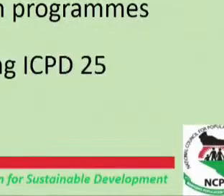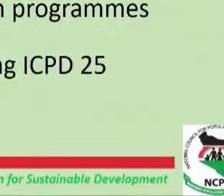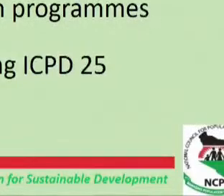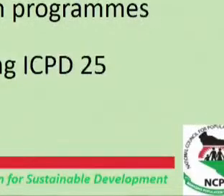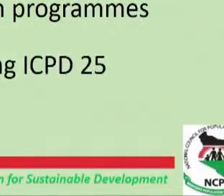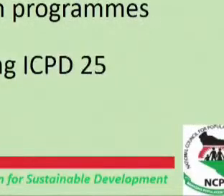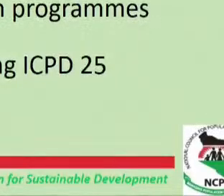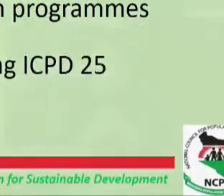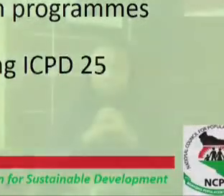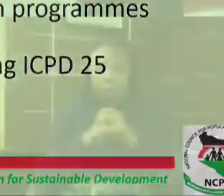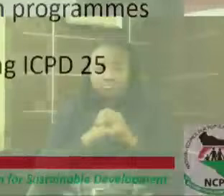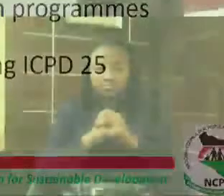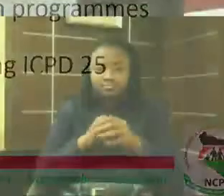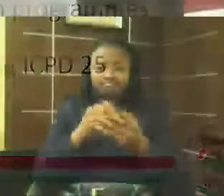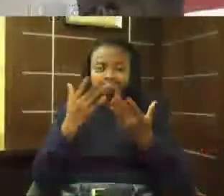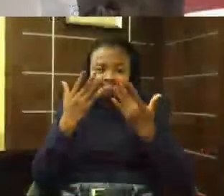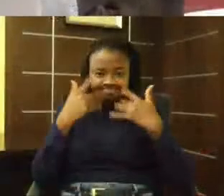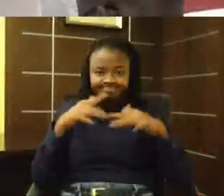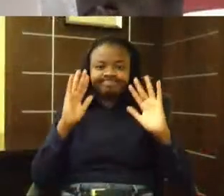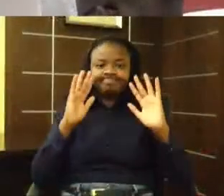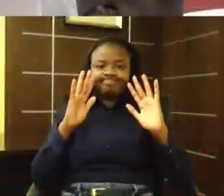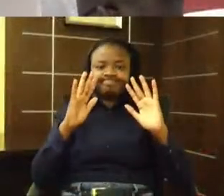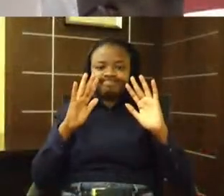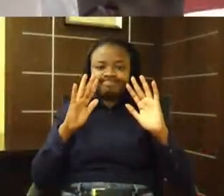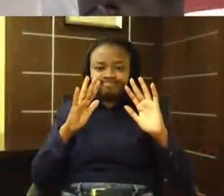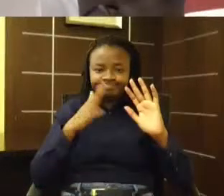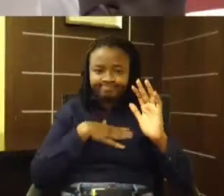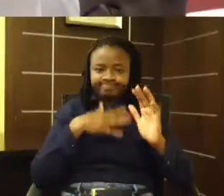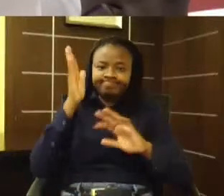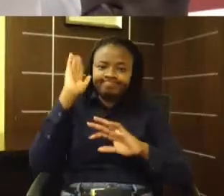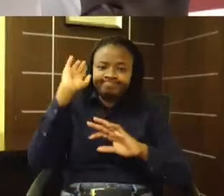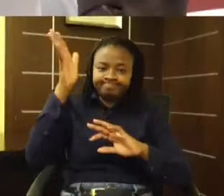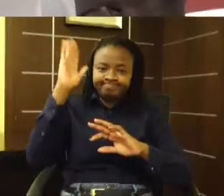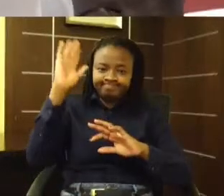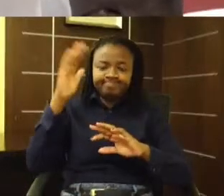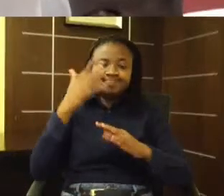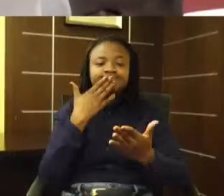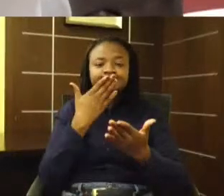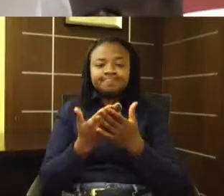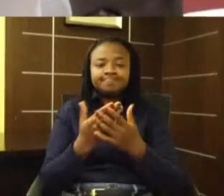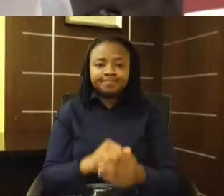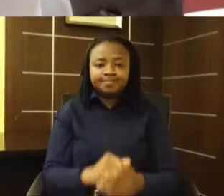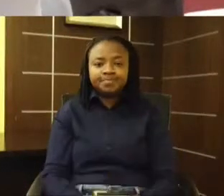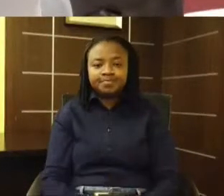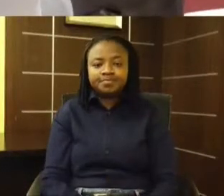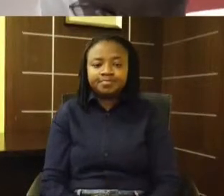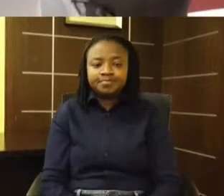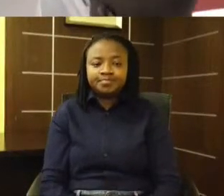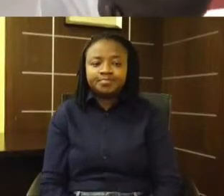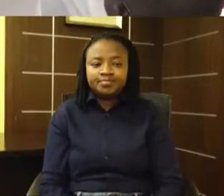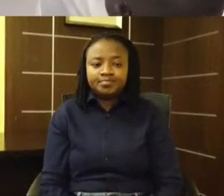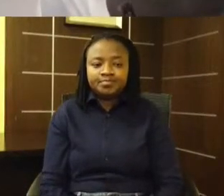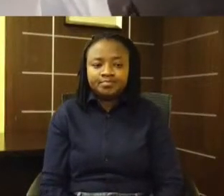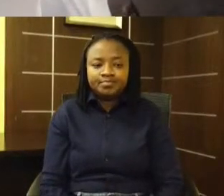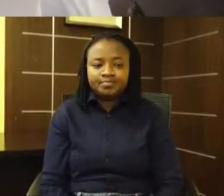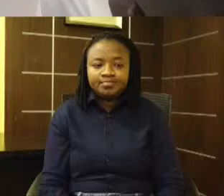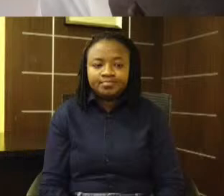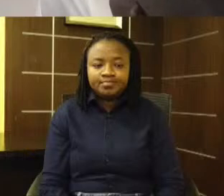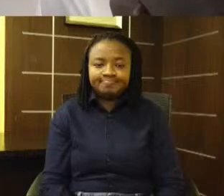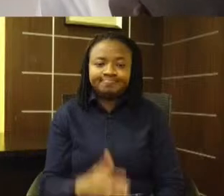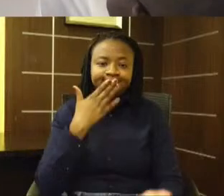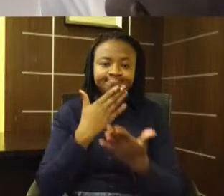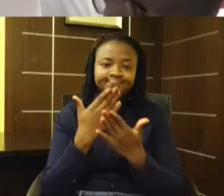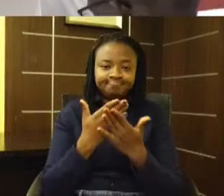action. That is the end of my presentation, and thank you. Thank you very much, Ken,